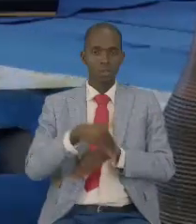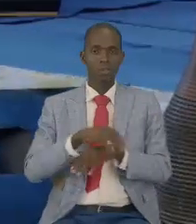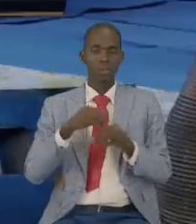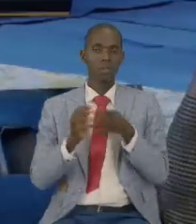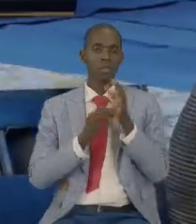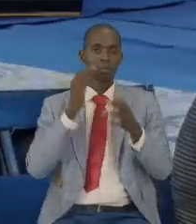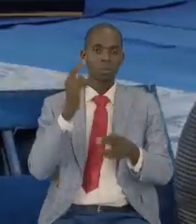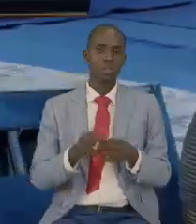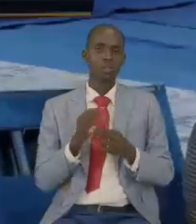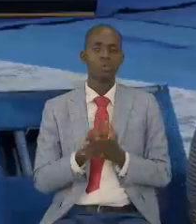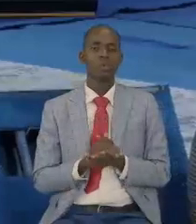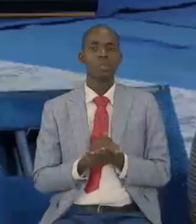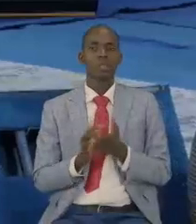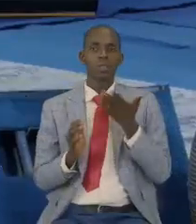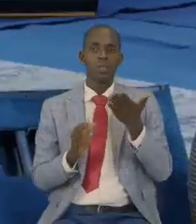at.